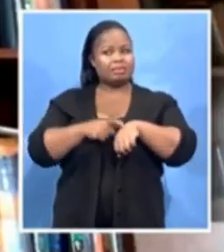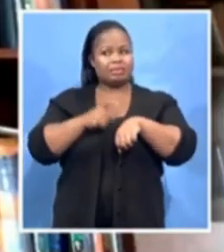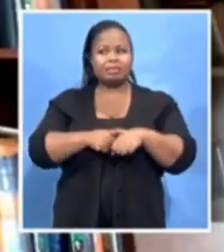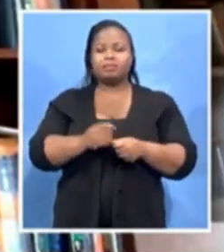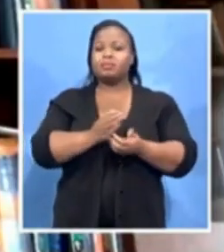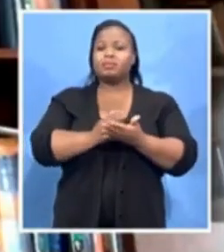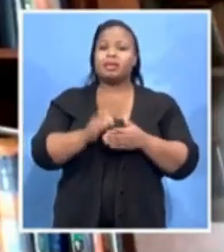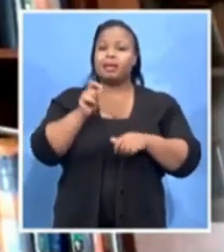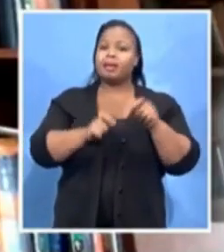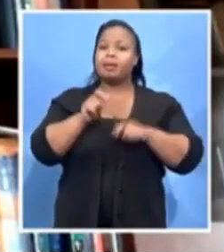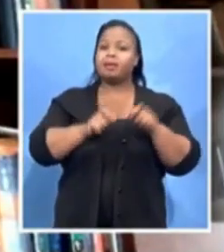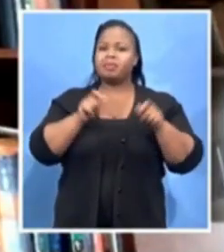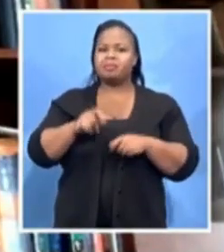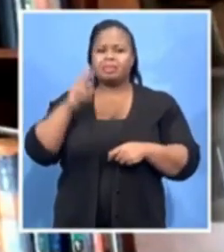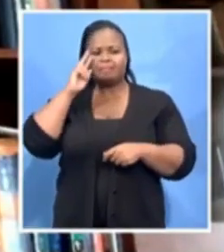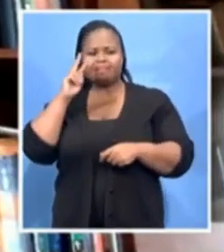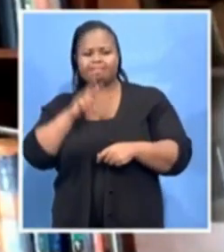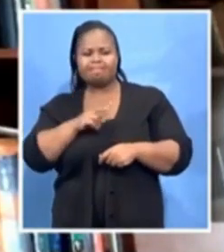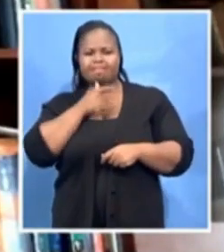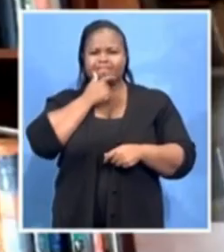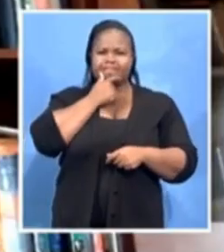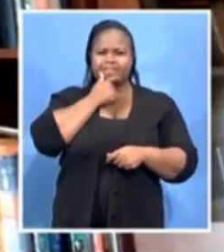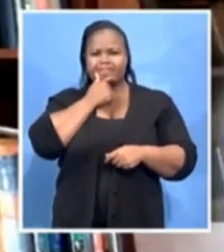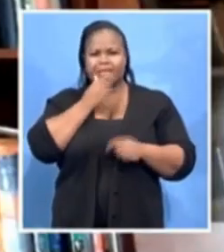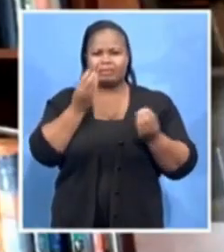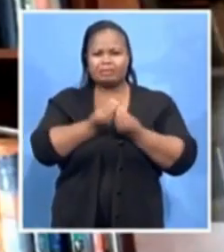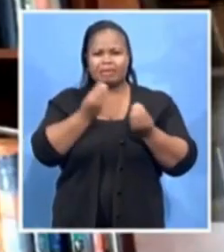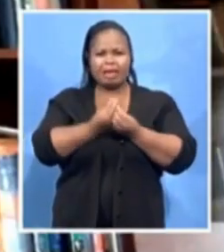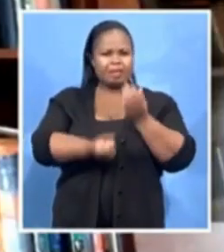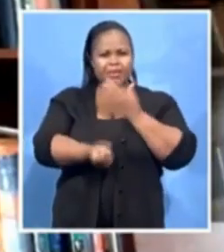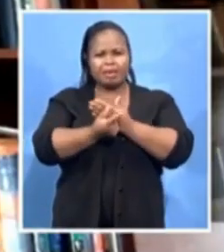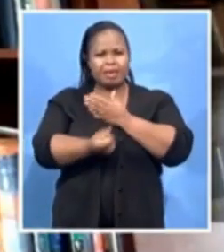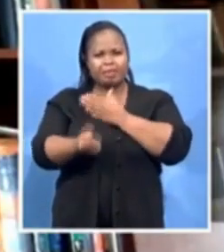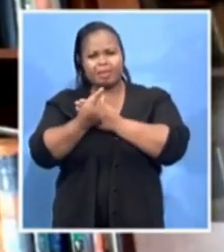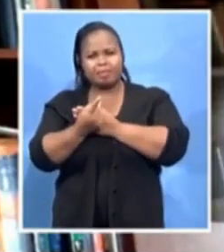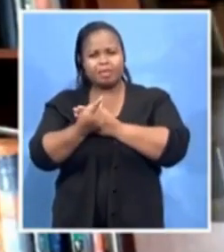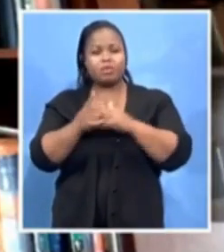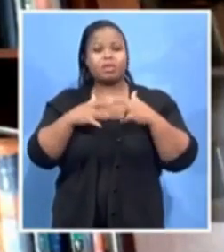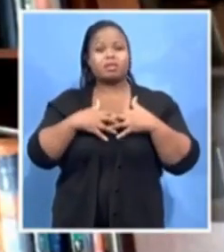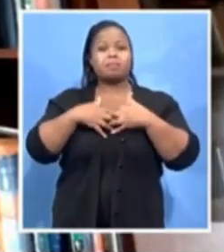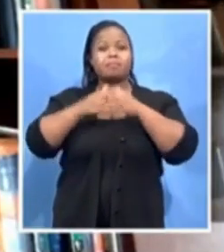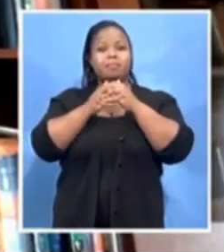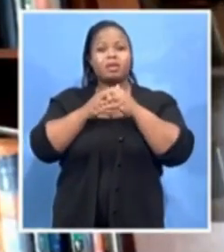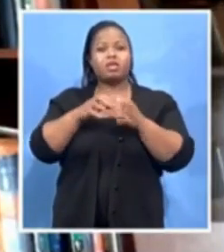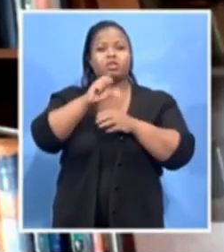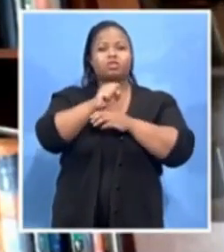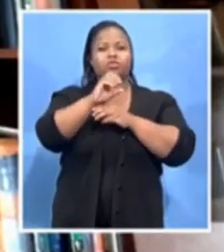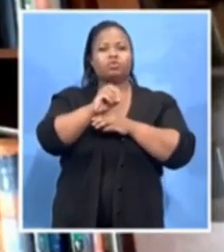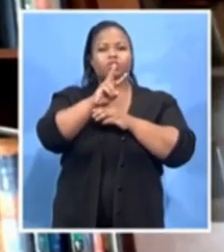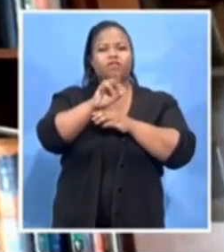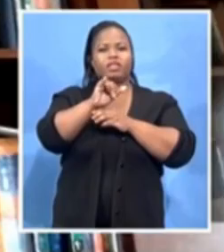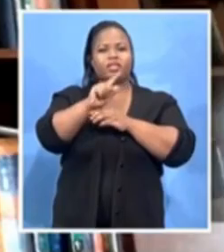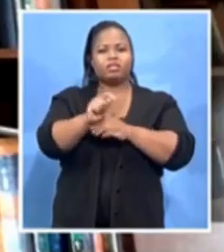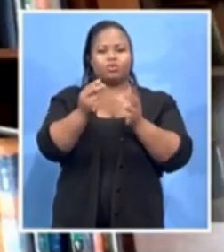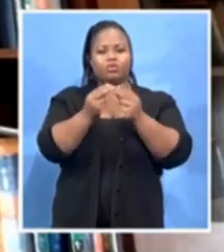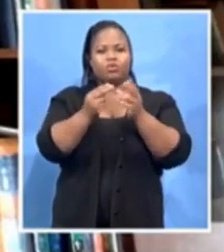that was beginning to emerge. The emergence of the Soviet Union after the World War II and the